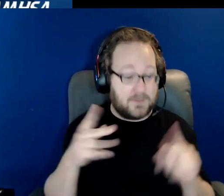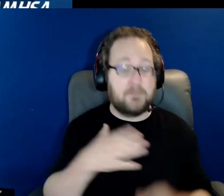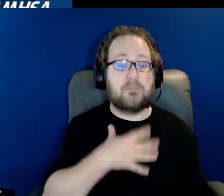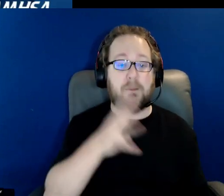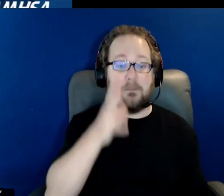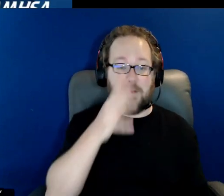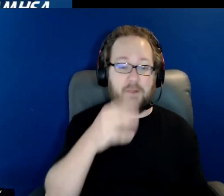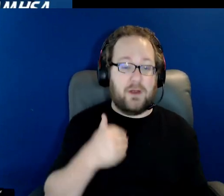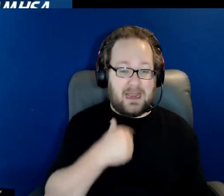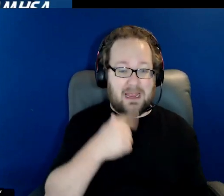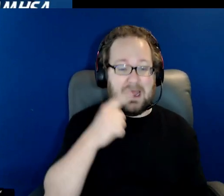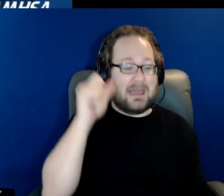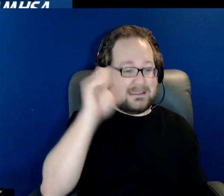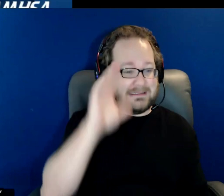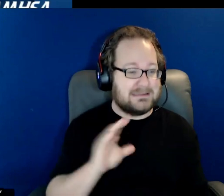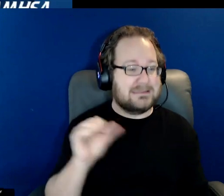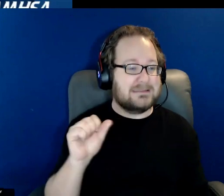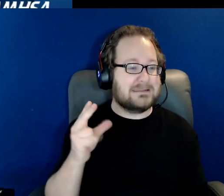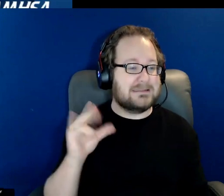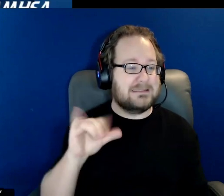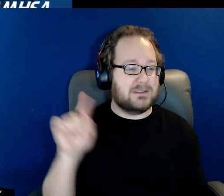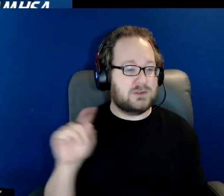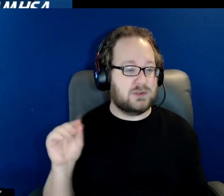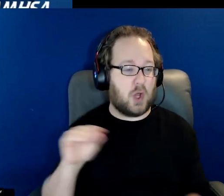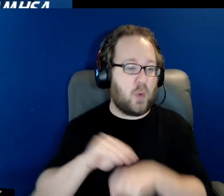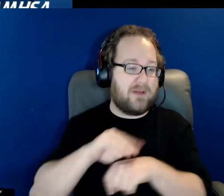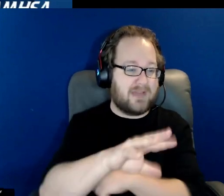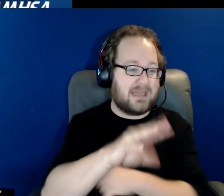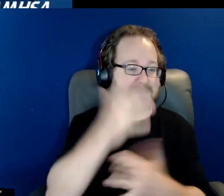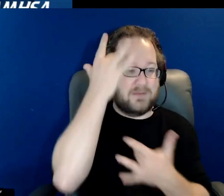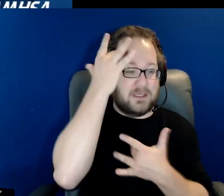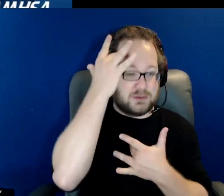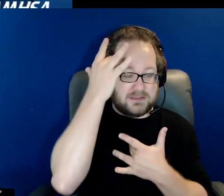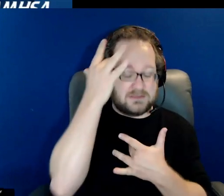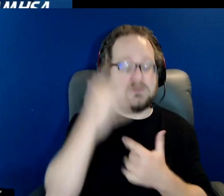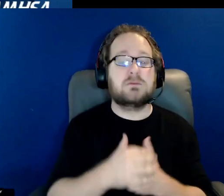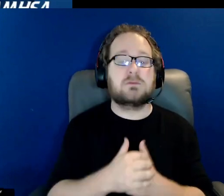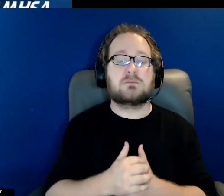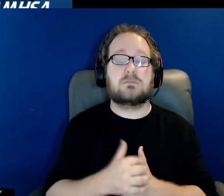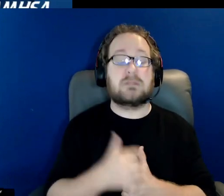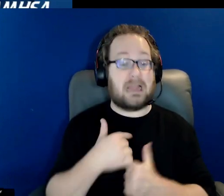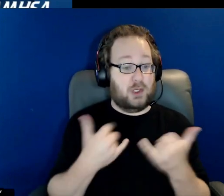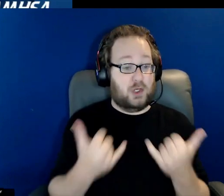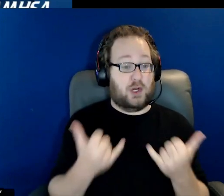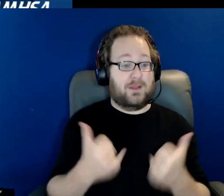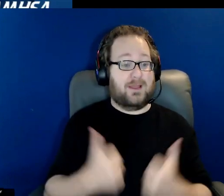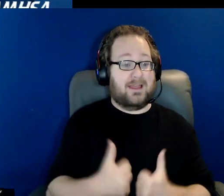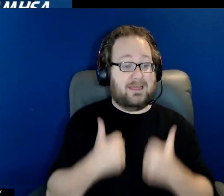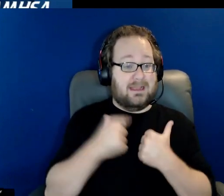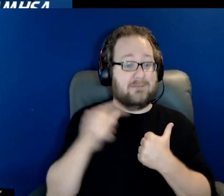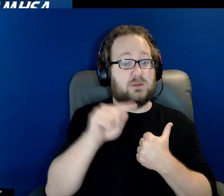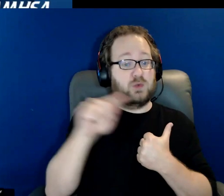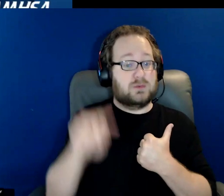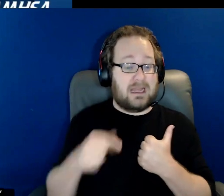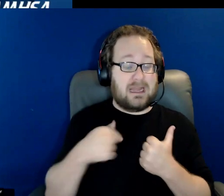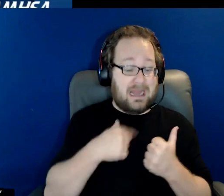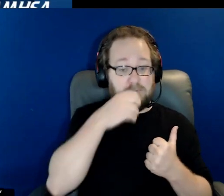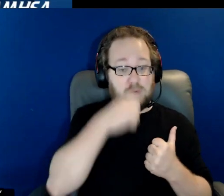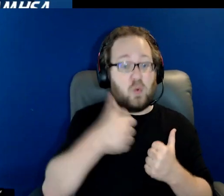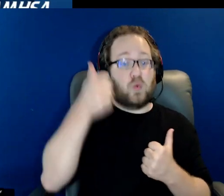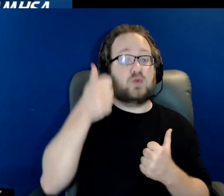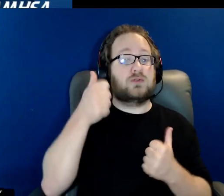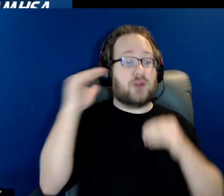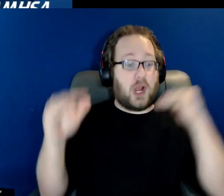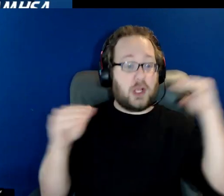schizoaffective illness. She's no longer with us. I currently live in Tucson, and I'm an older adult now. I did